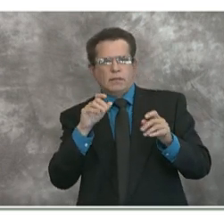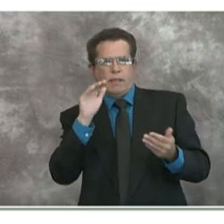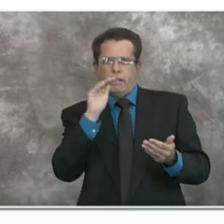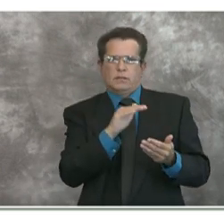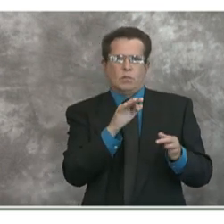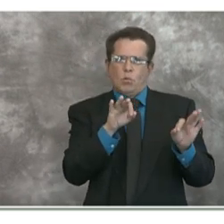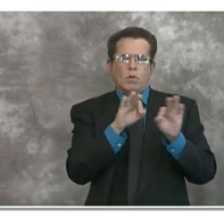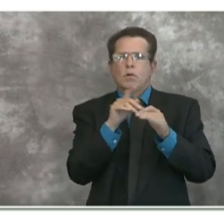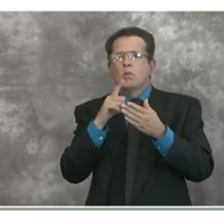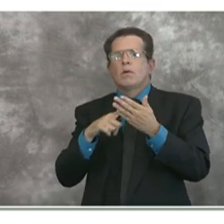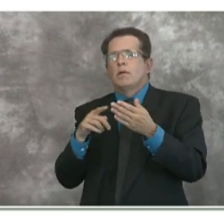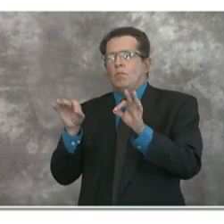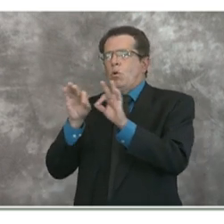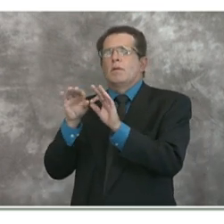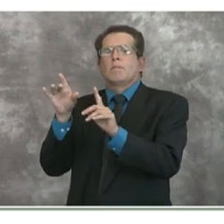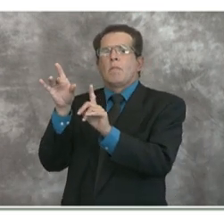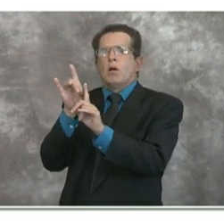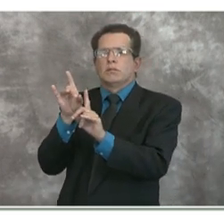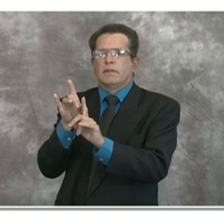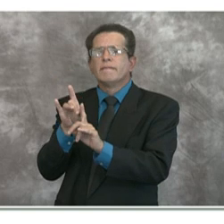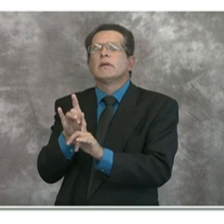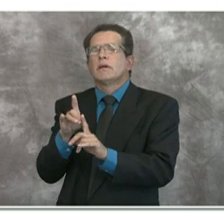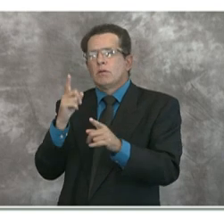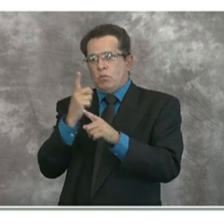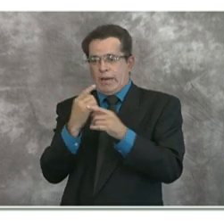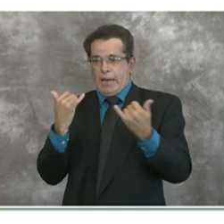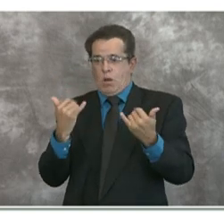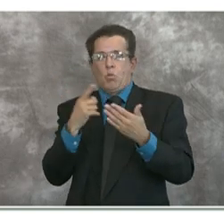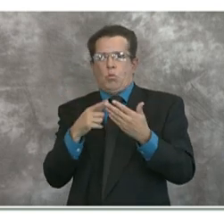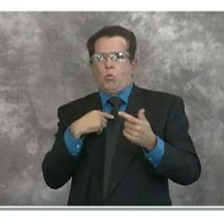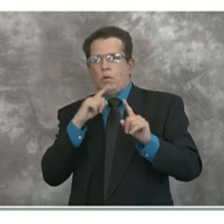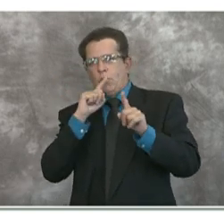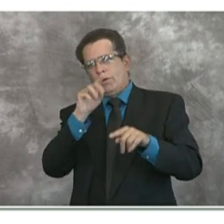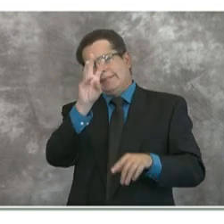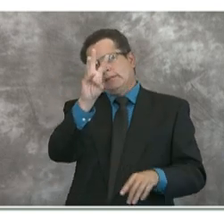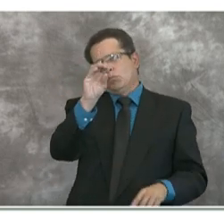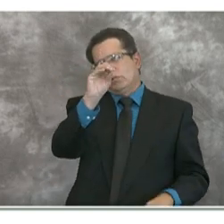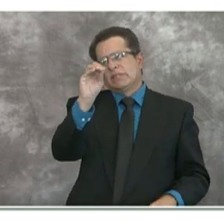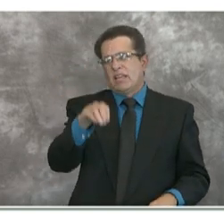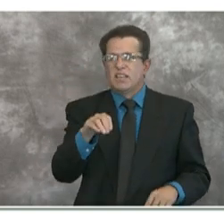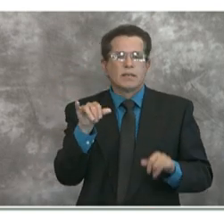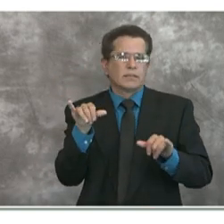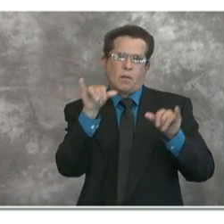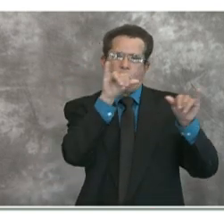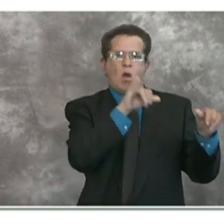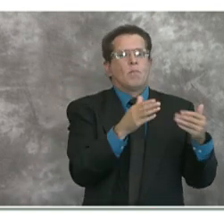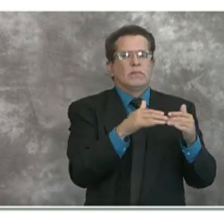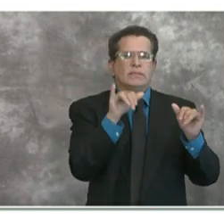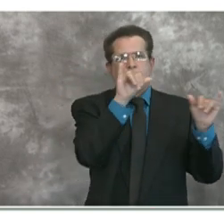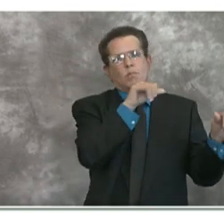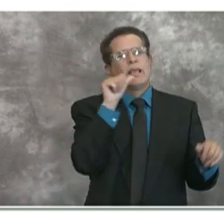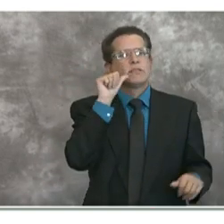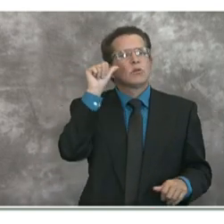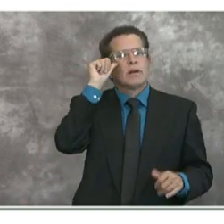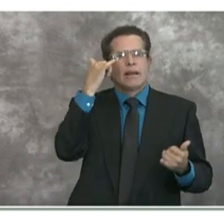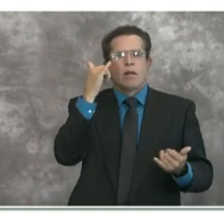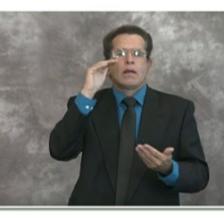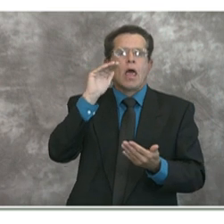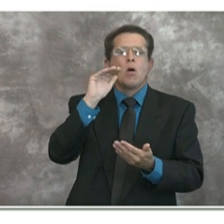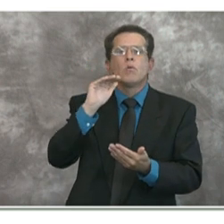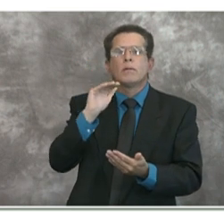percentage of positive. 6% today is what we are reporting, fairly consistent with yesterday, down a little bit from the day